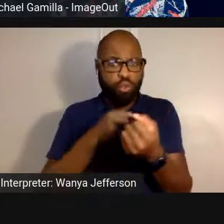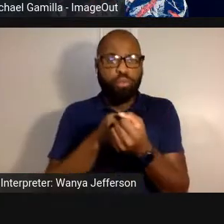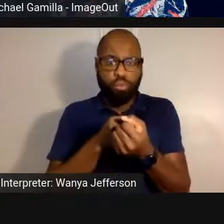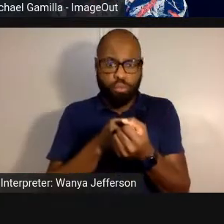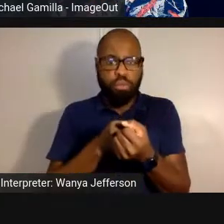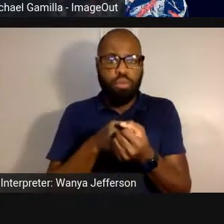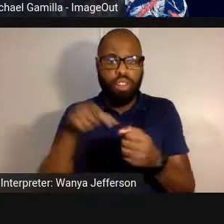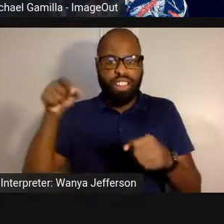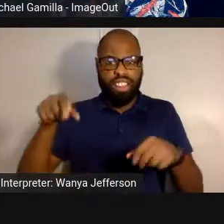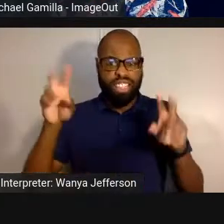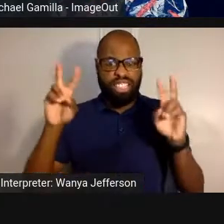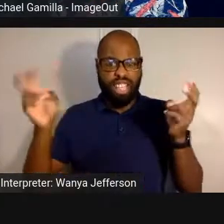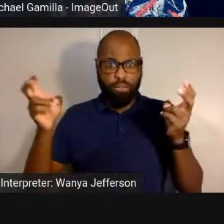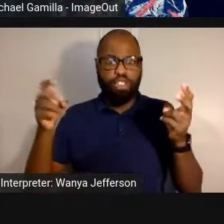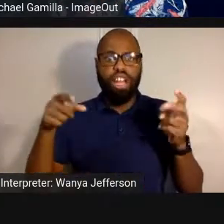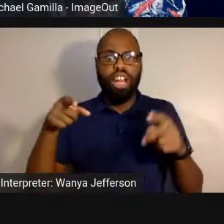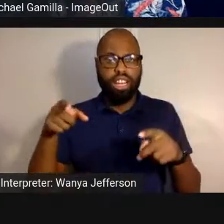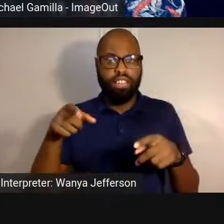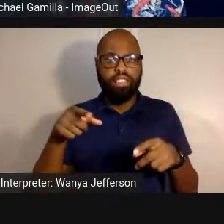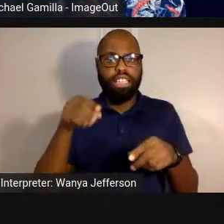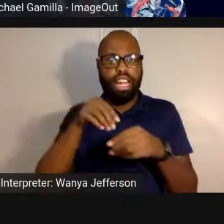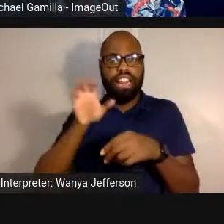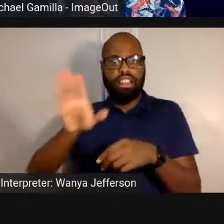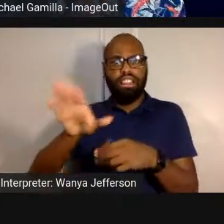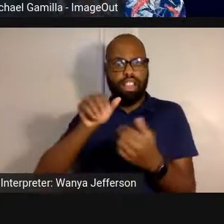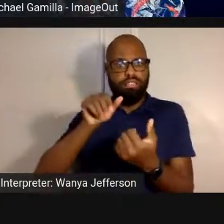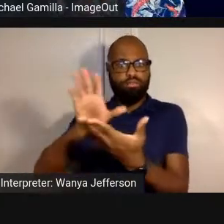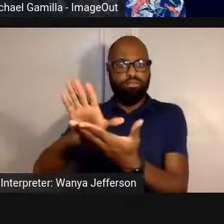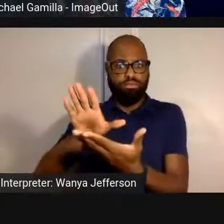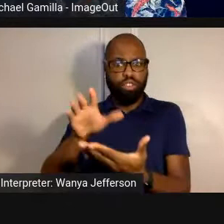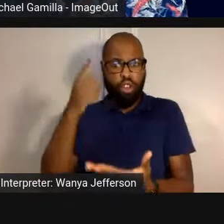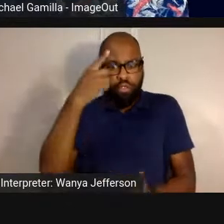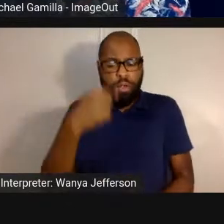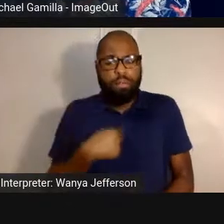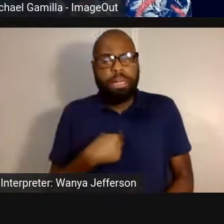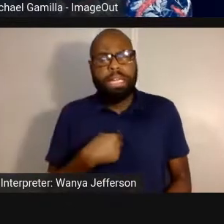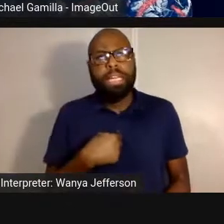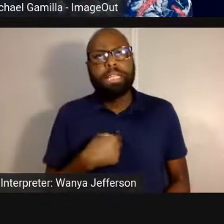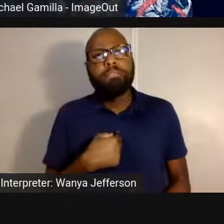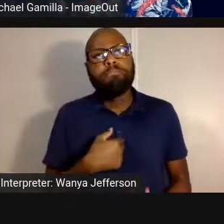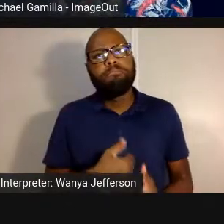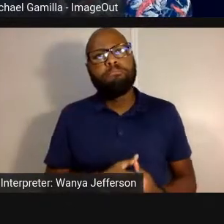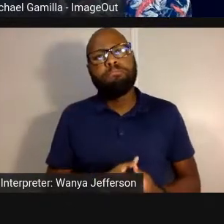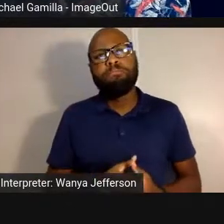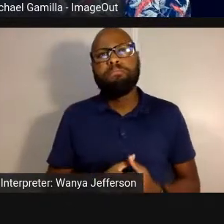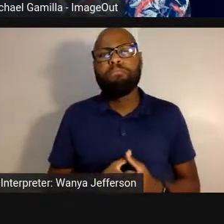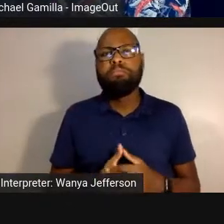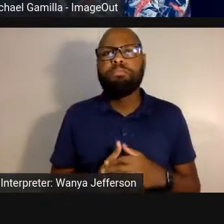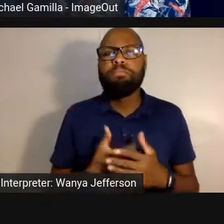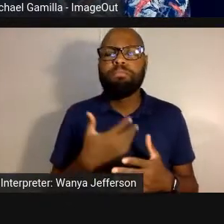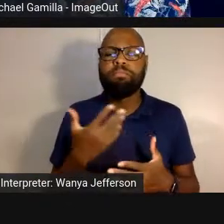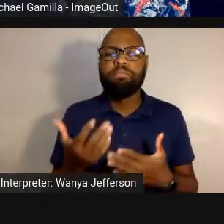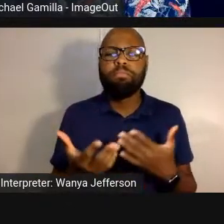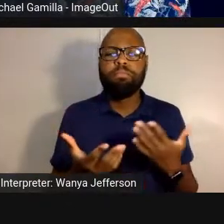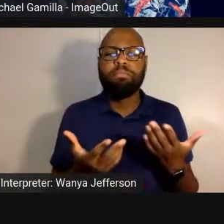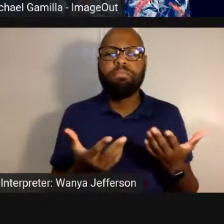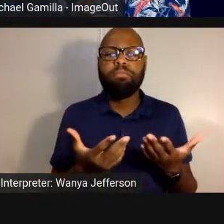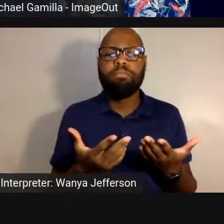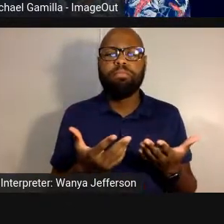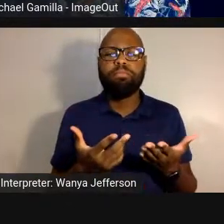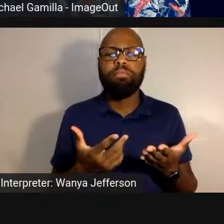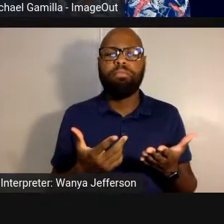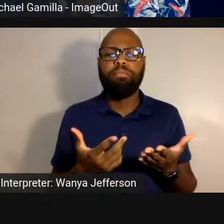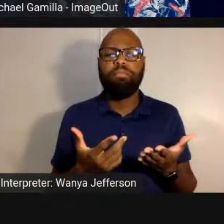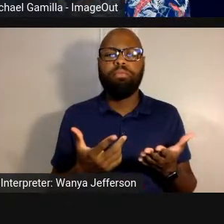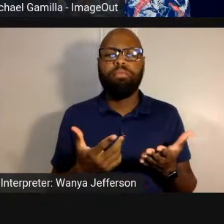in their place. And for me, maybe it's different because that shows me a different way